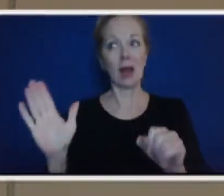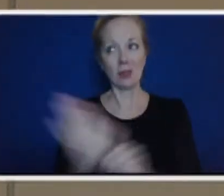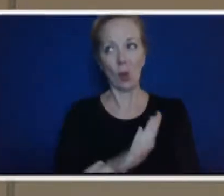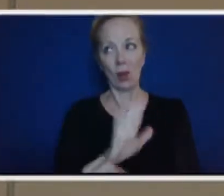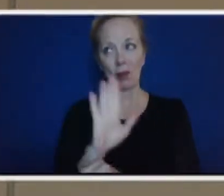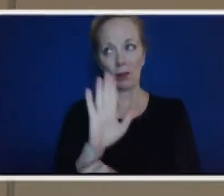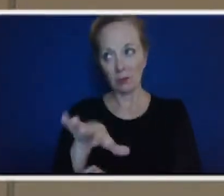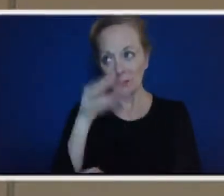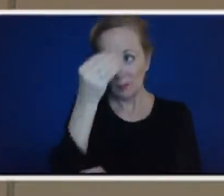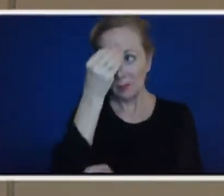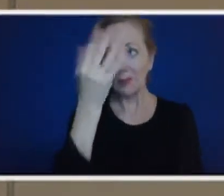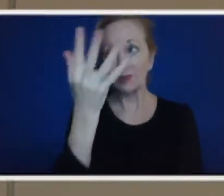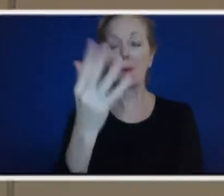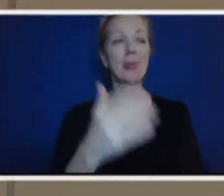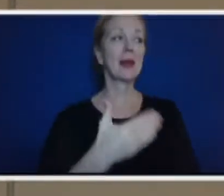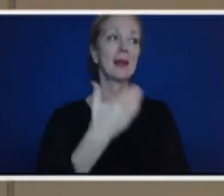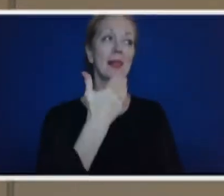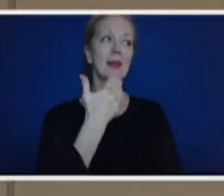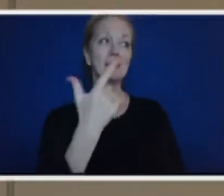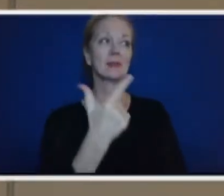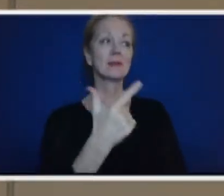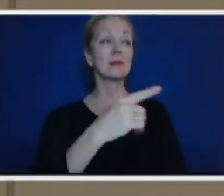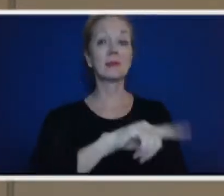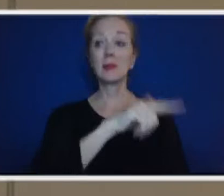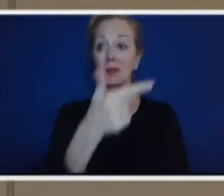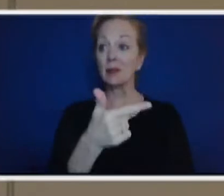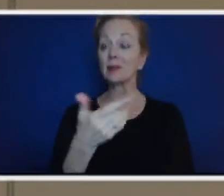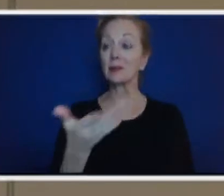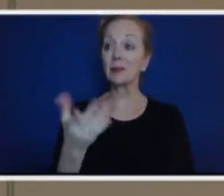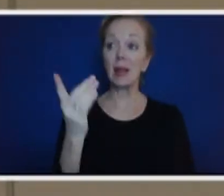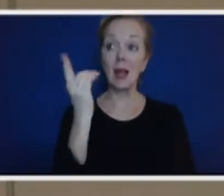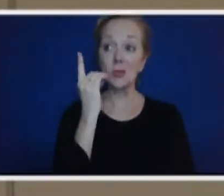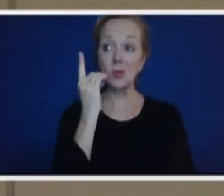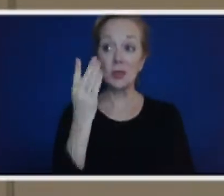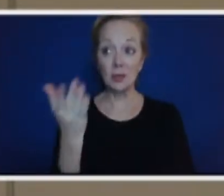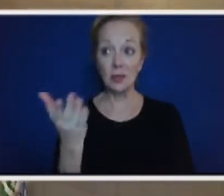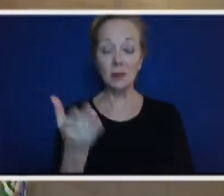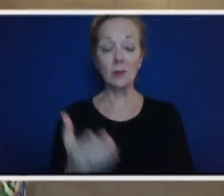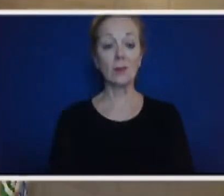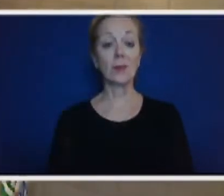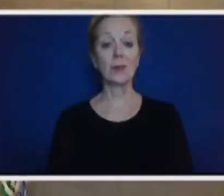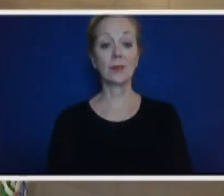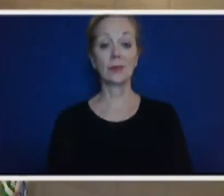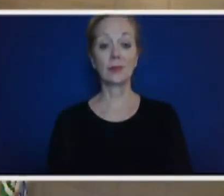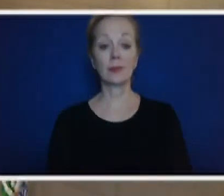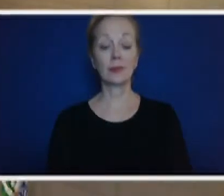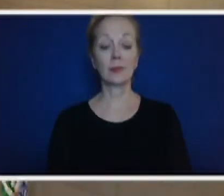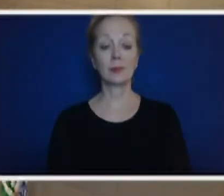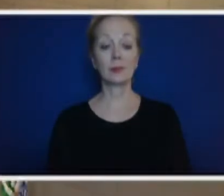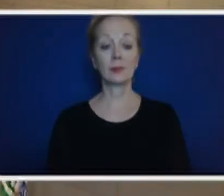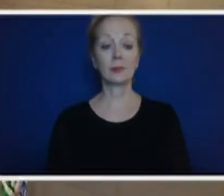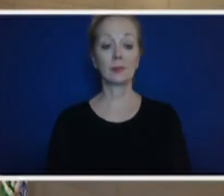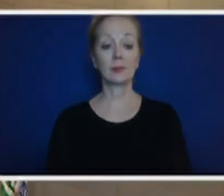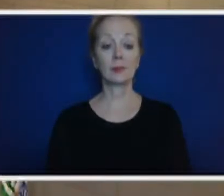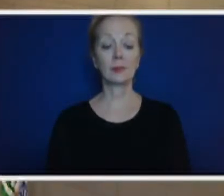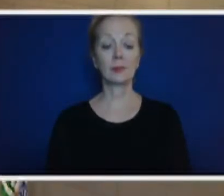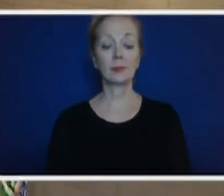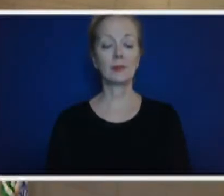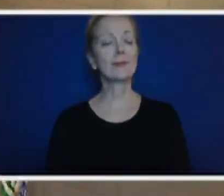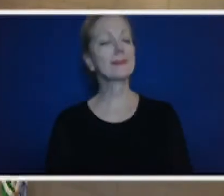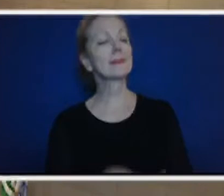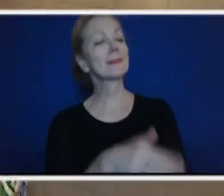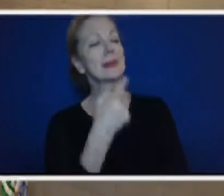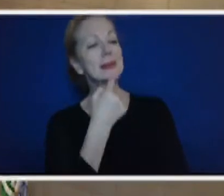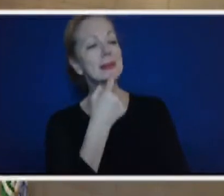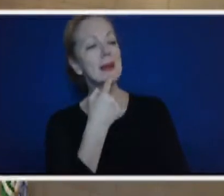yeah. Thank you very much. Ms. Ashmira? Yeah, if you could just stay there, Ms. Barbara. So I just